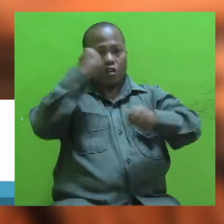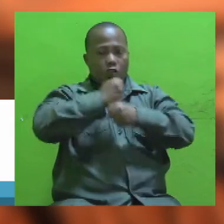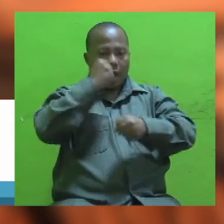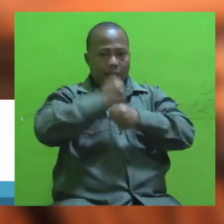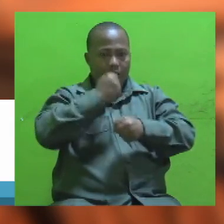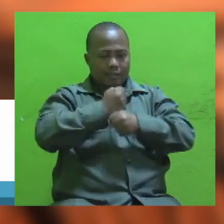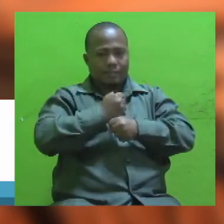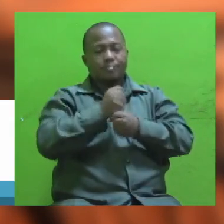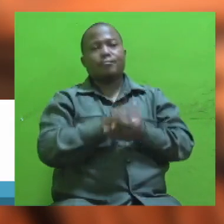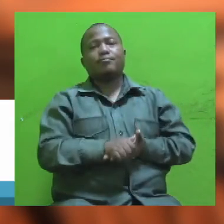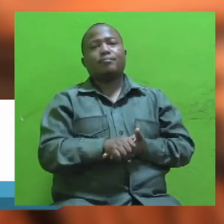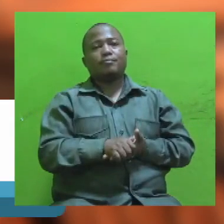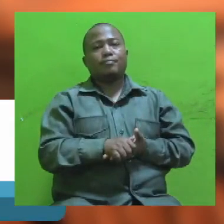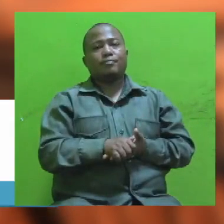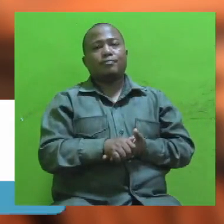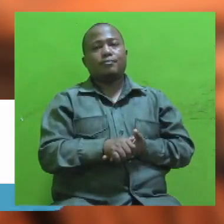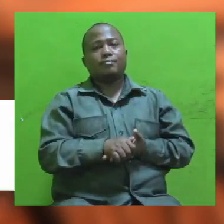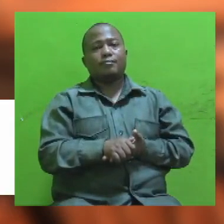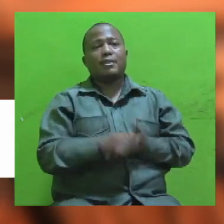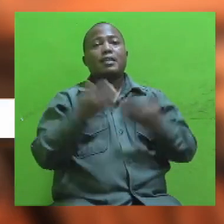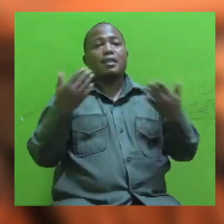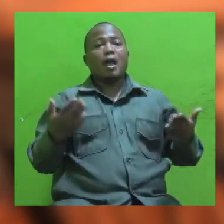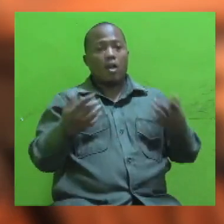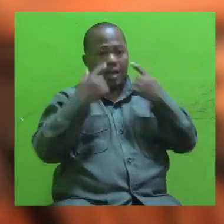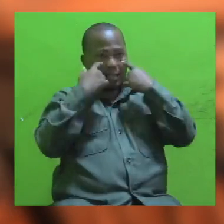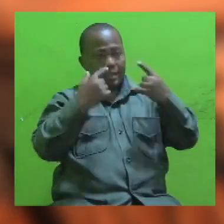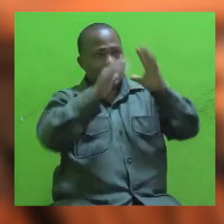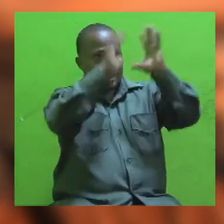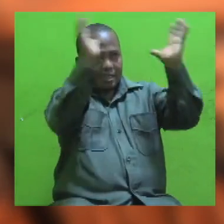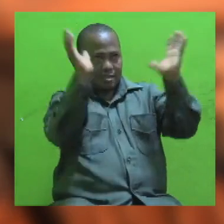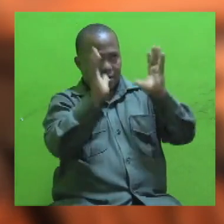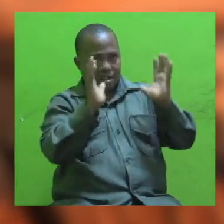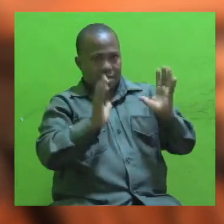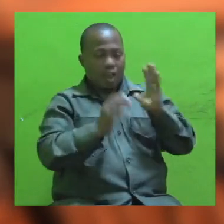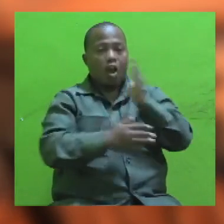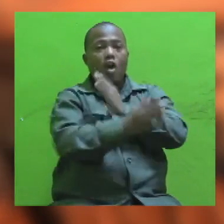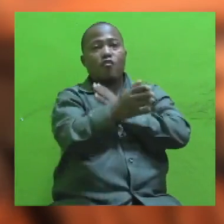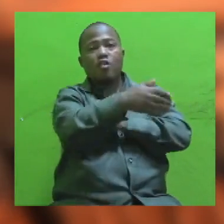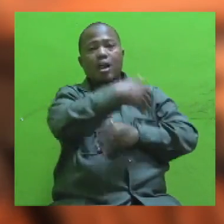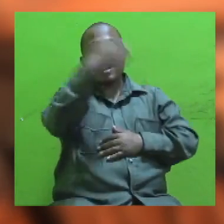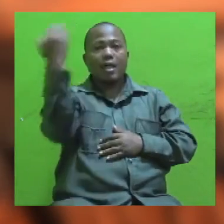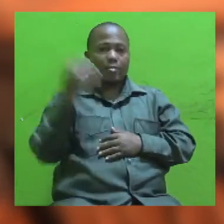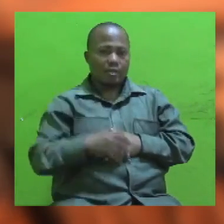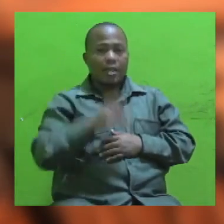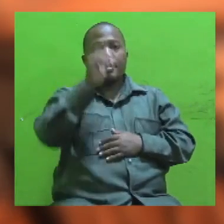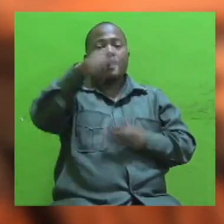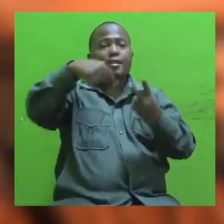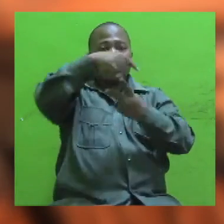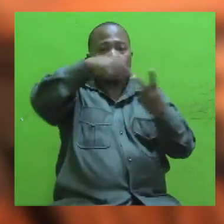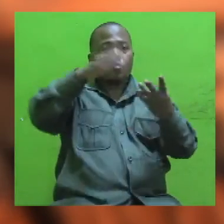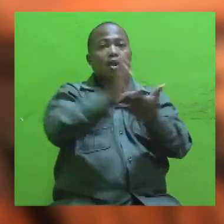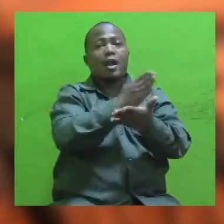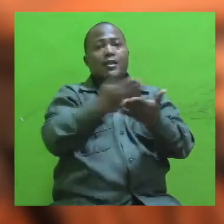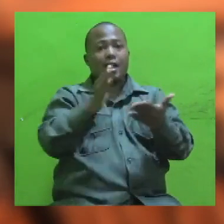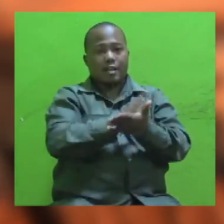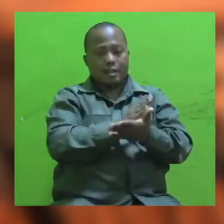the localities area. Now let us see the structure of local government. There are two categories